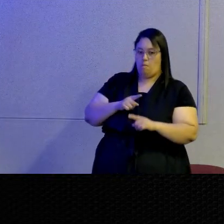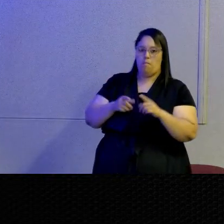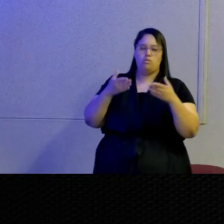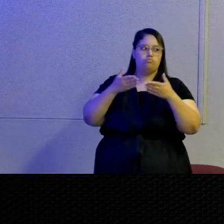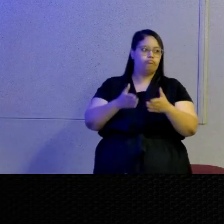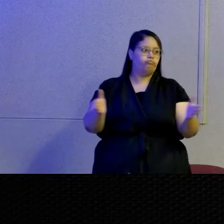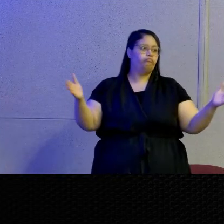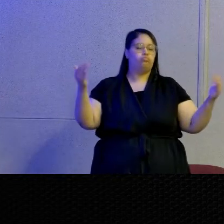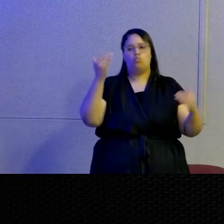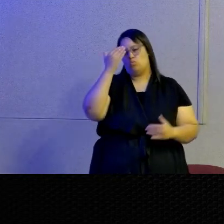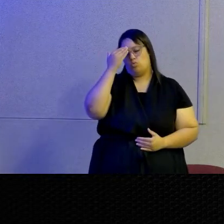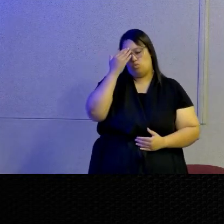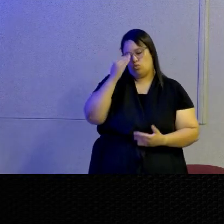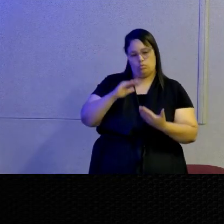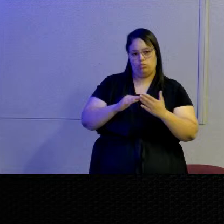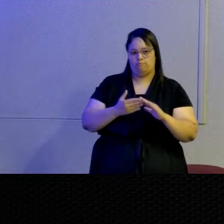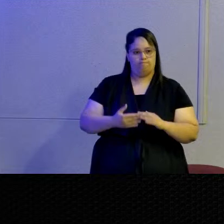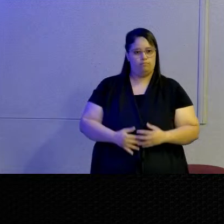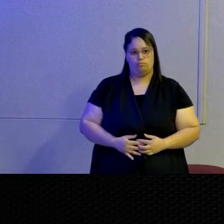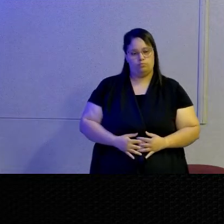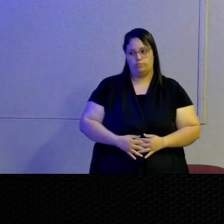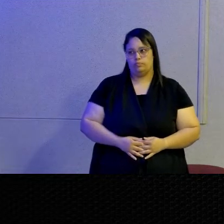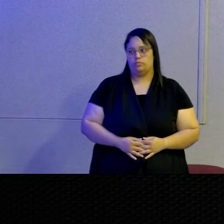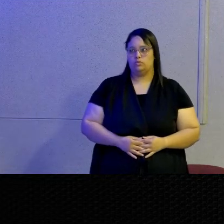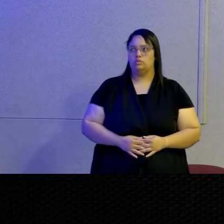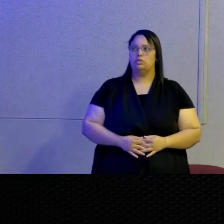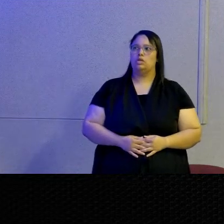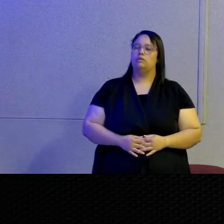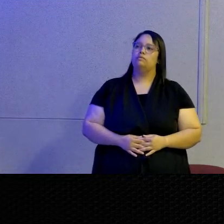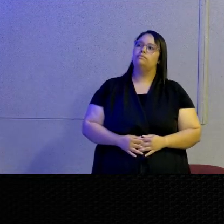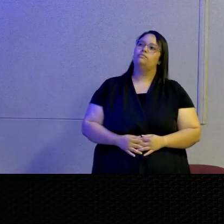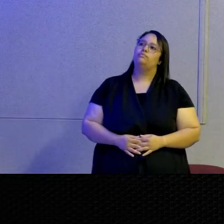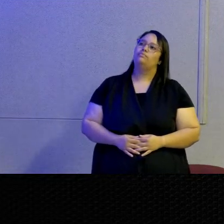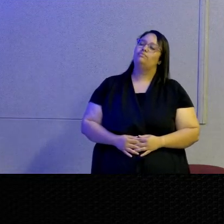widely within the community.